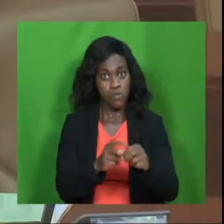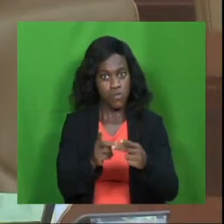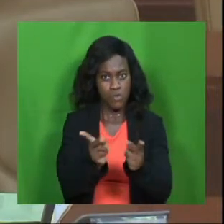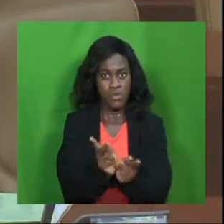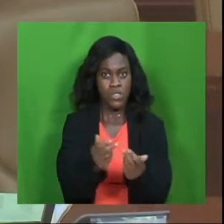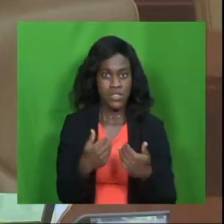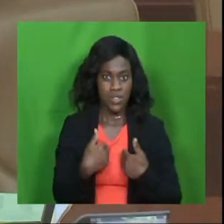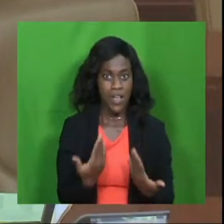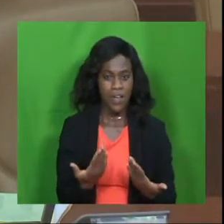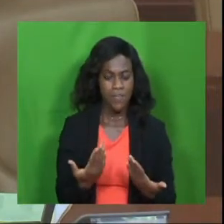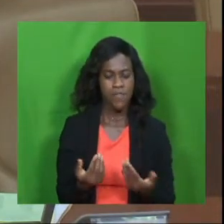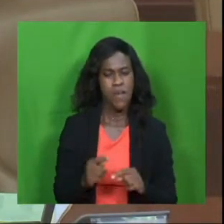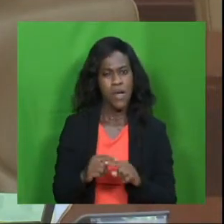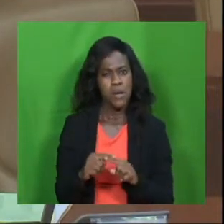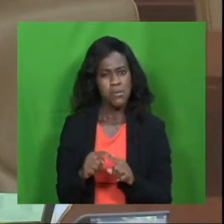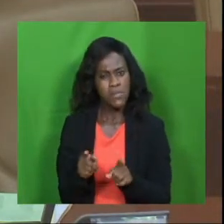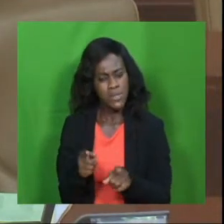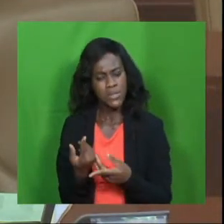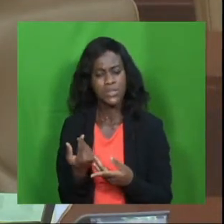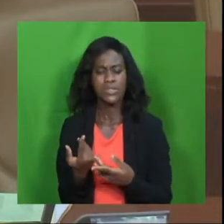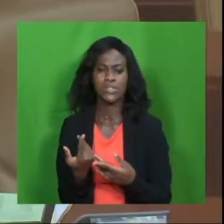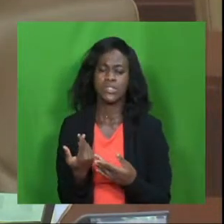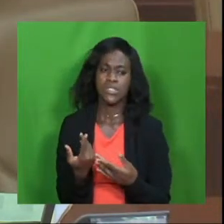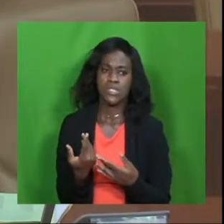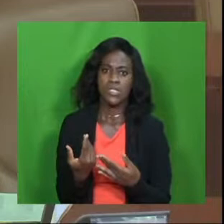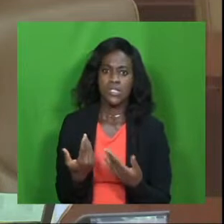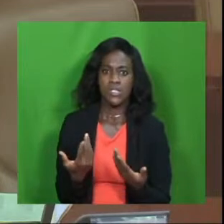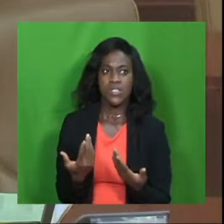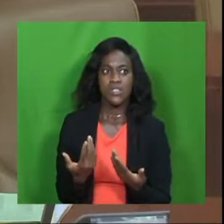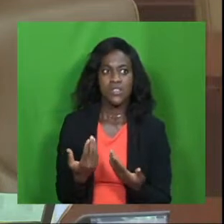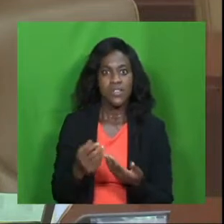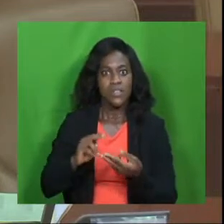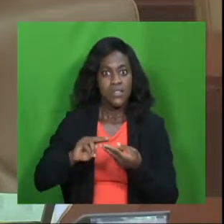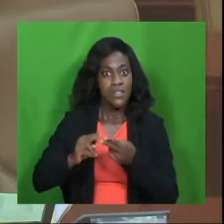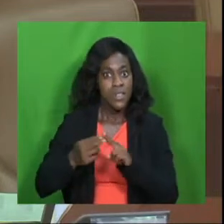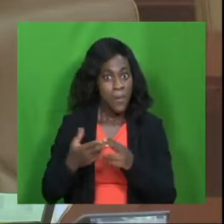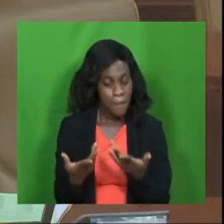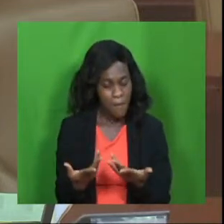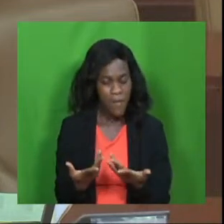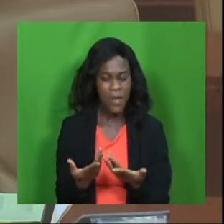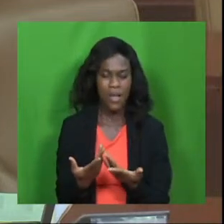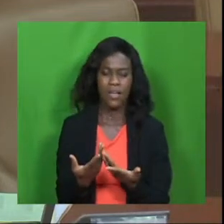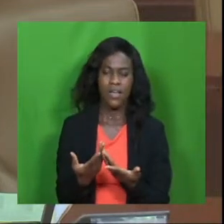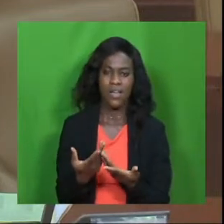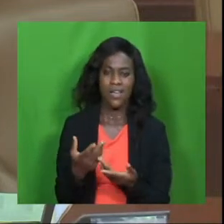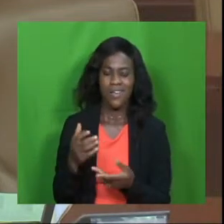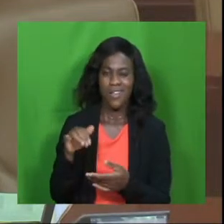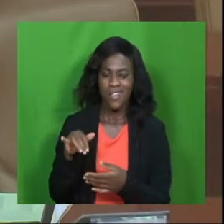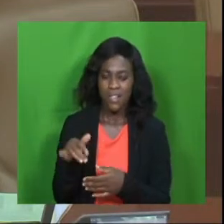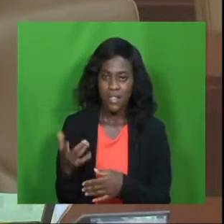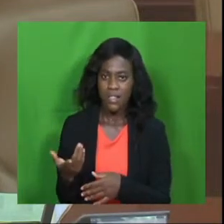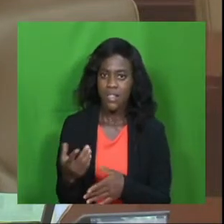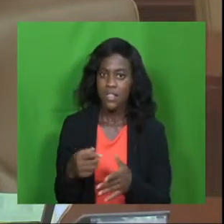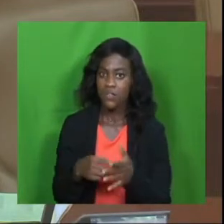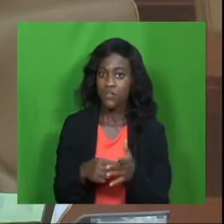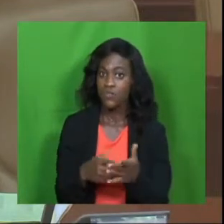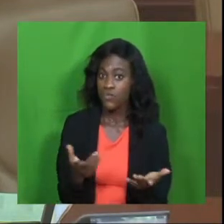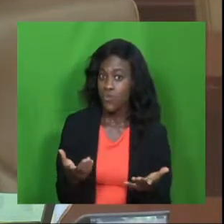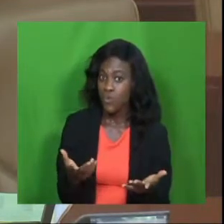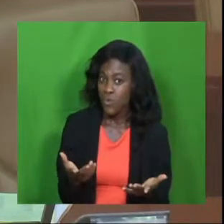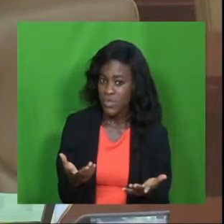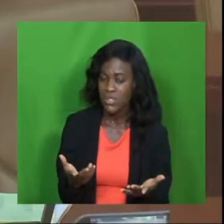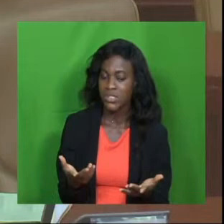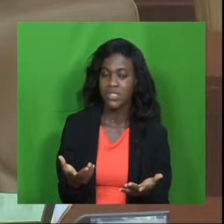the publicized research that shows that these AstroTurfs are